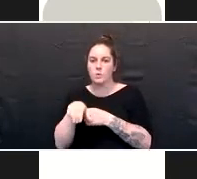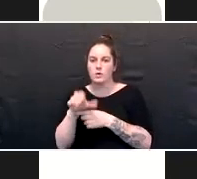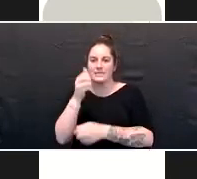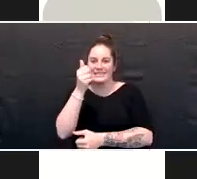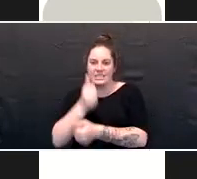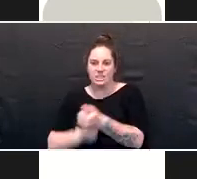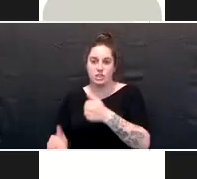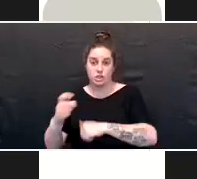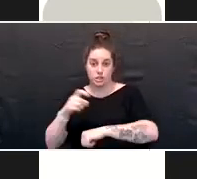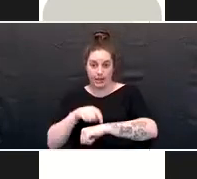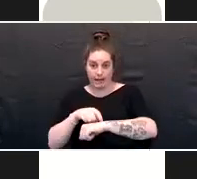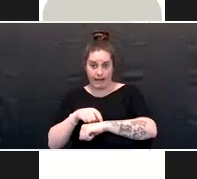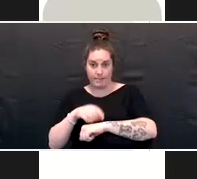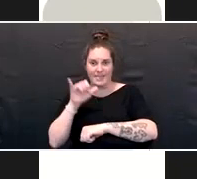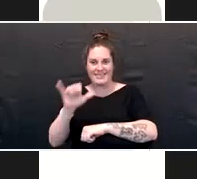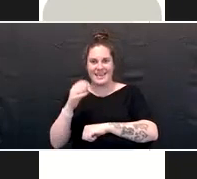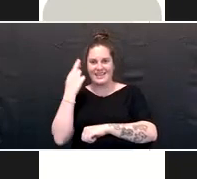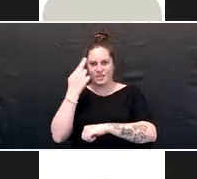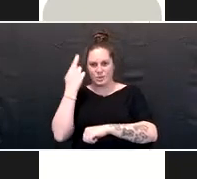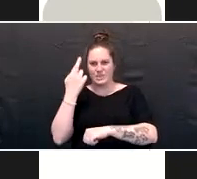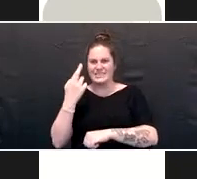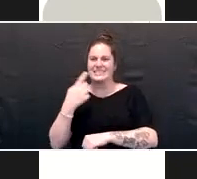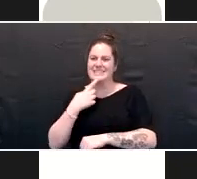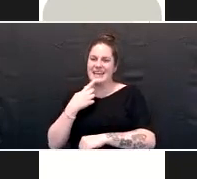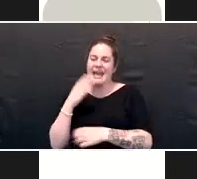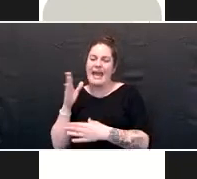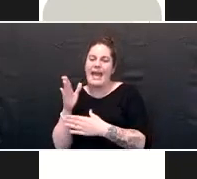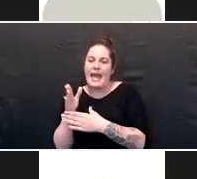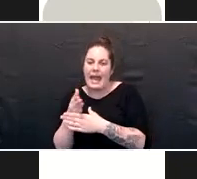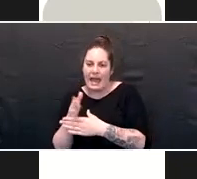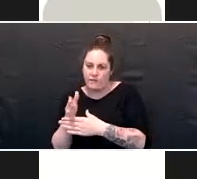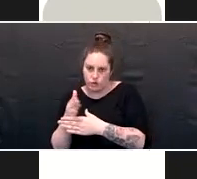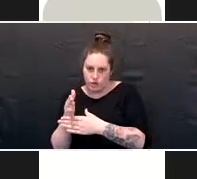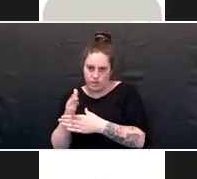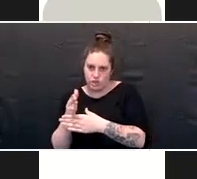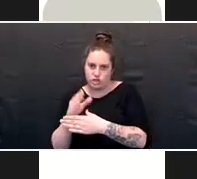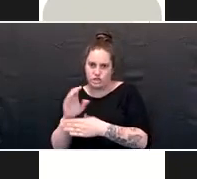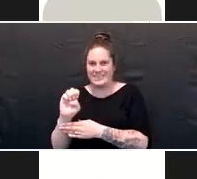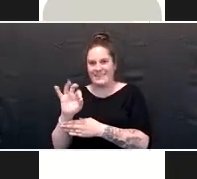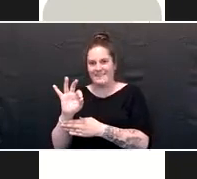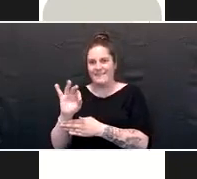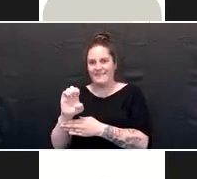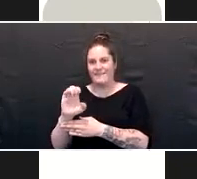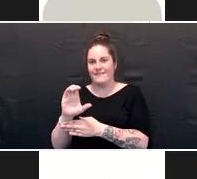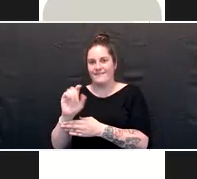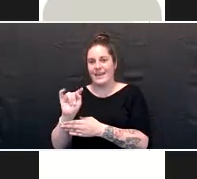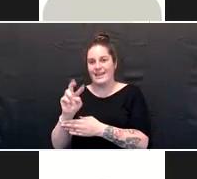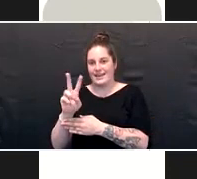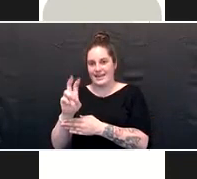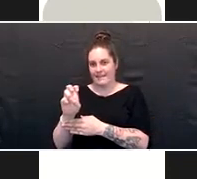So that's why we talk about the idea of the average effective force. Okay. So we kind of look